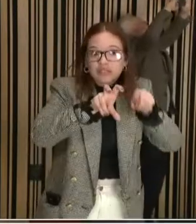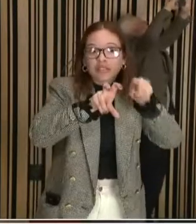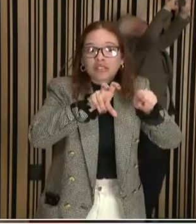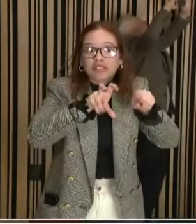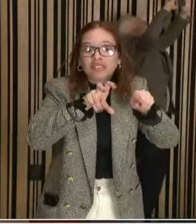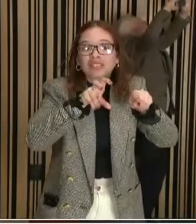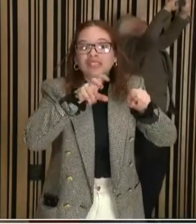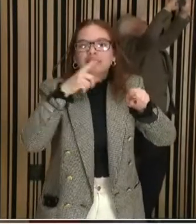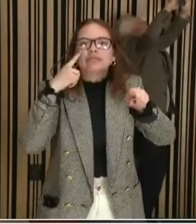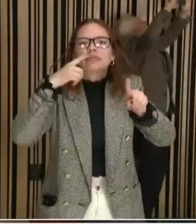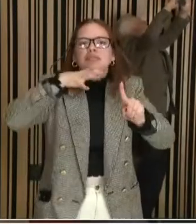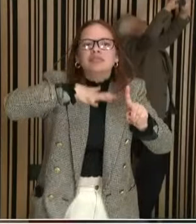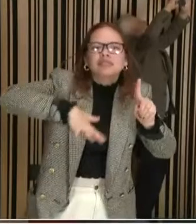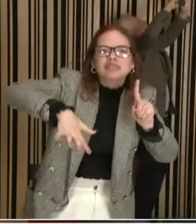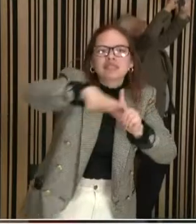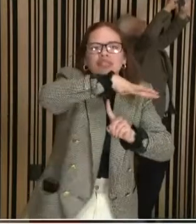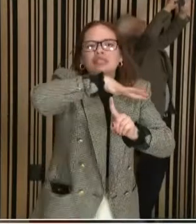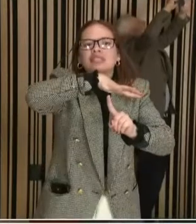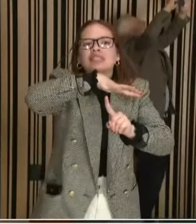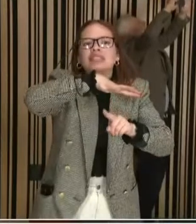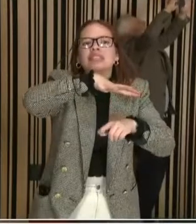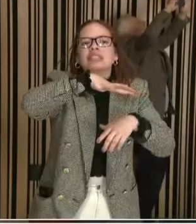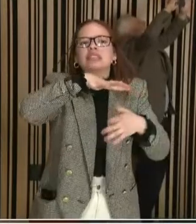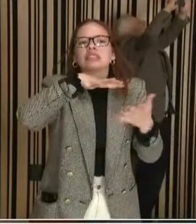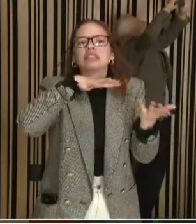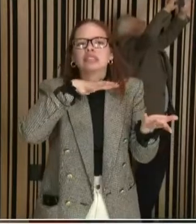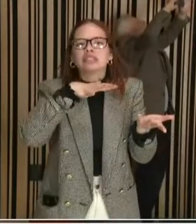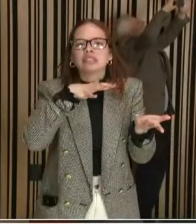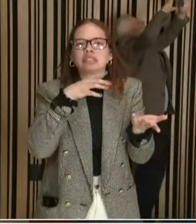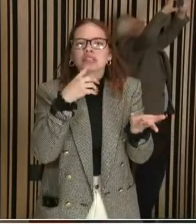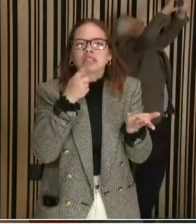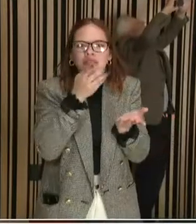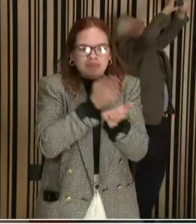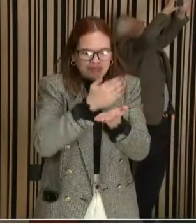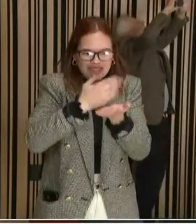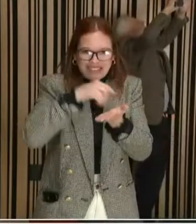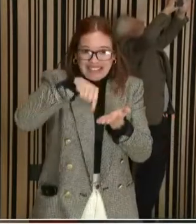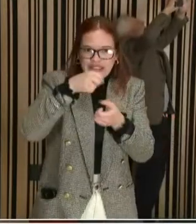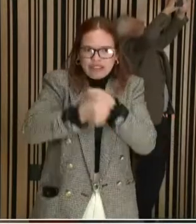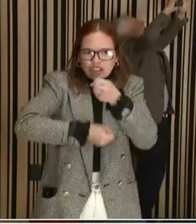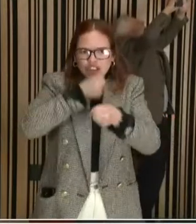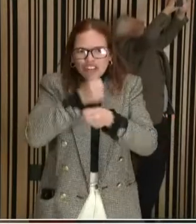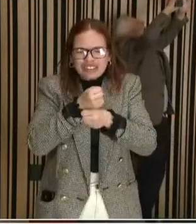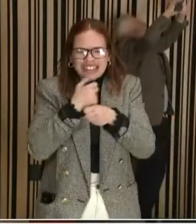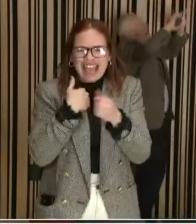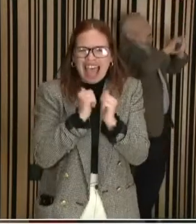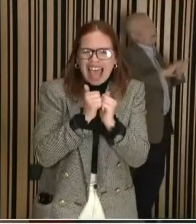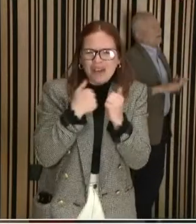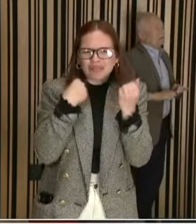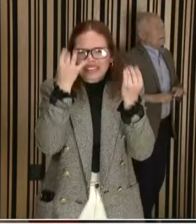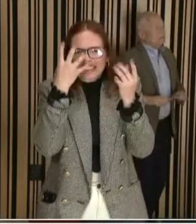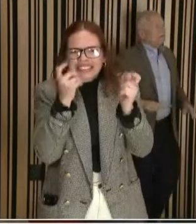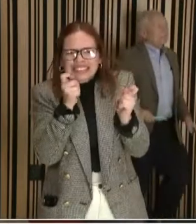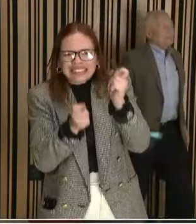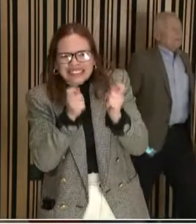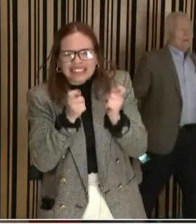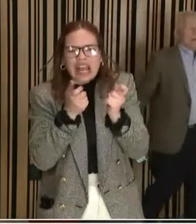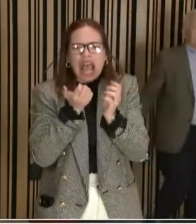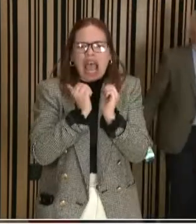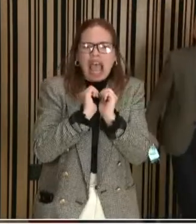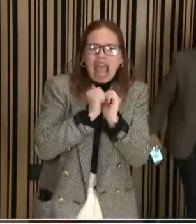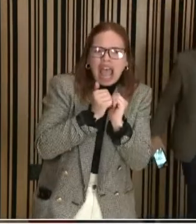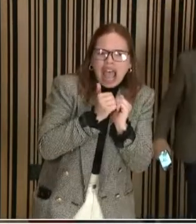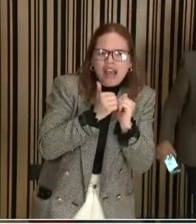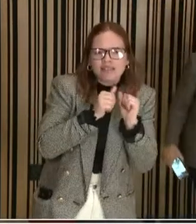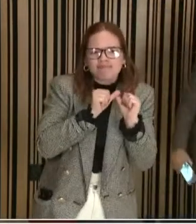we entered this budget year in, and that I hope continues throughout the discussion.